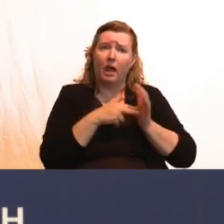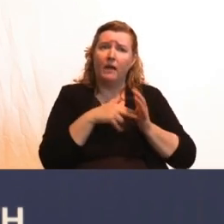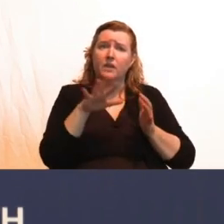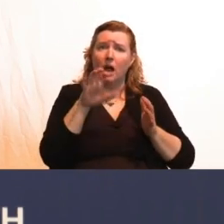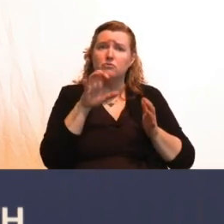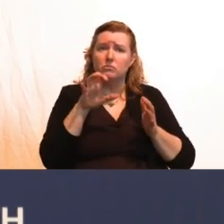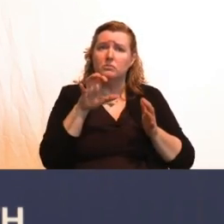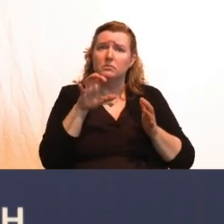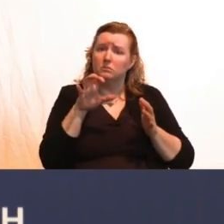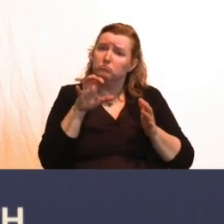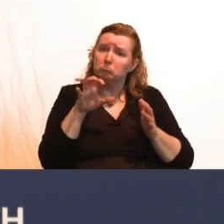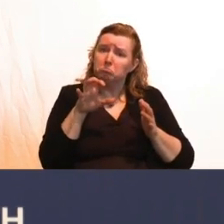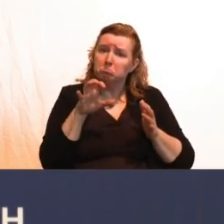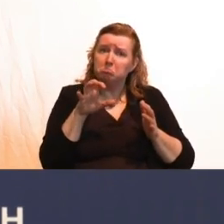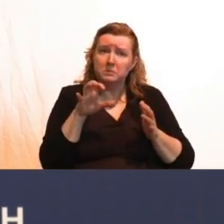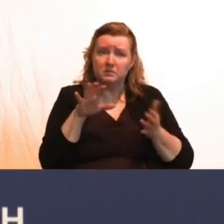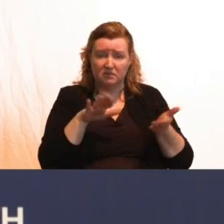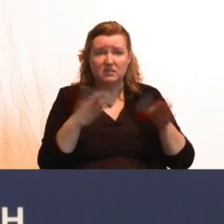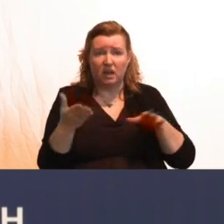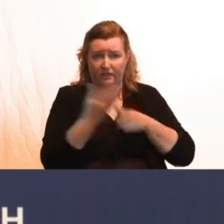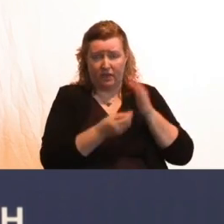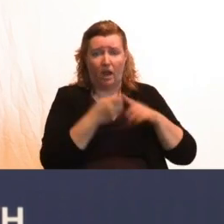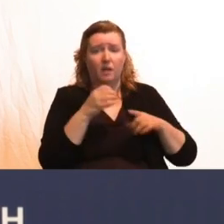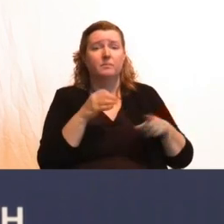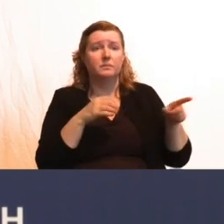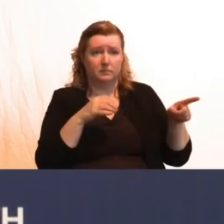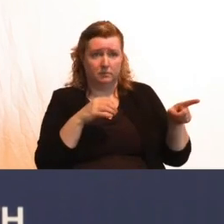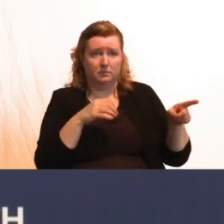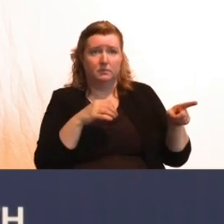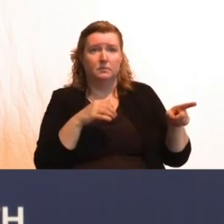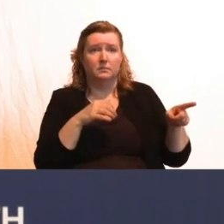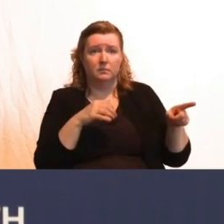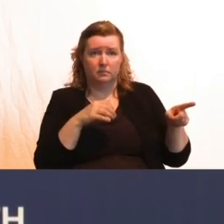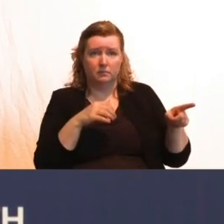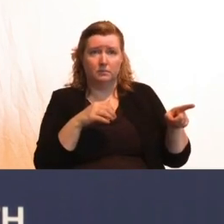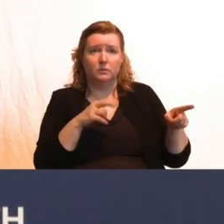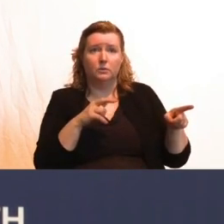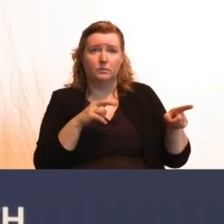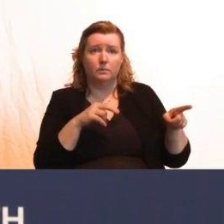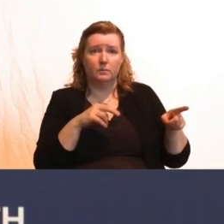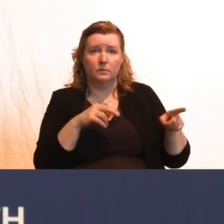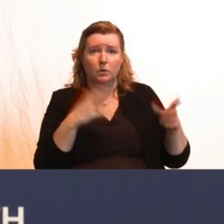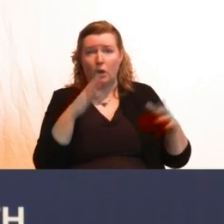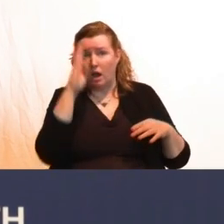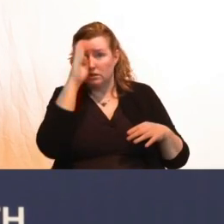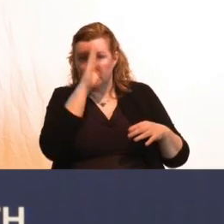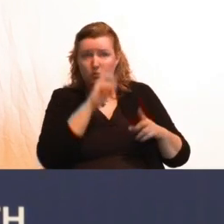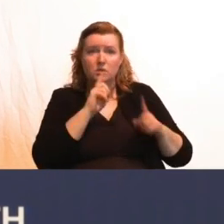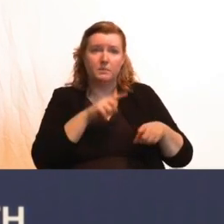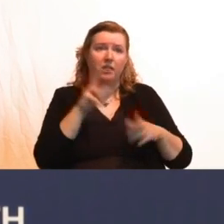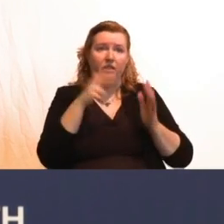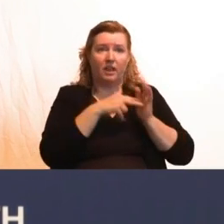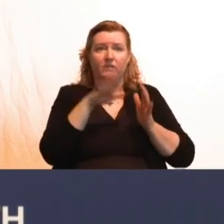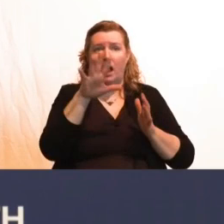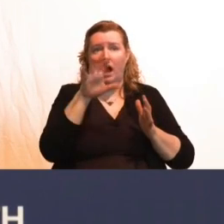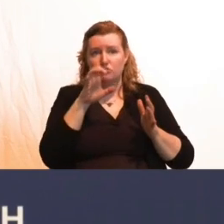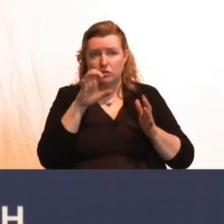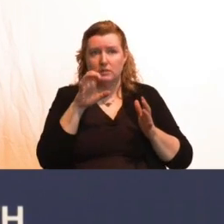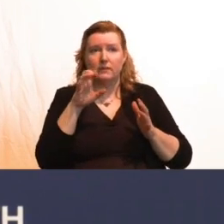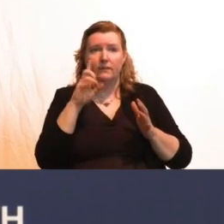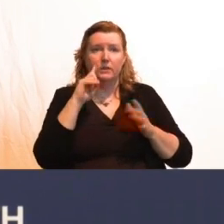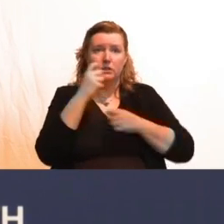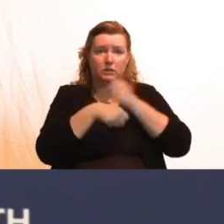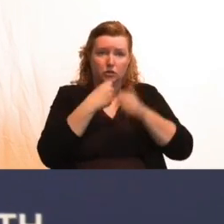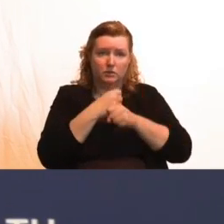are reporting. So again, and that's a bad flu season. Pat wanted me to say one thing on your lesson